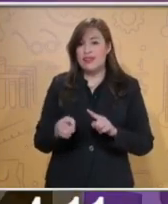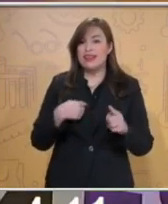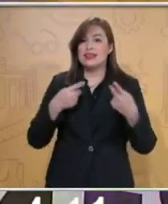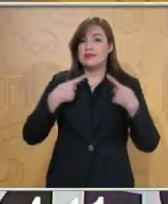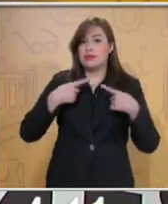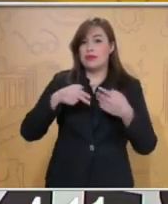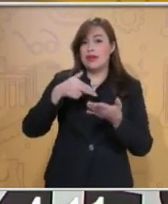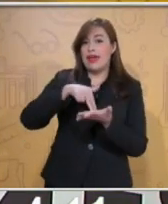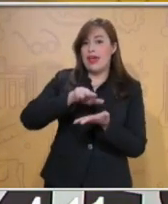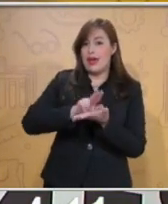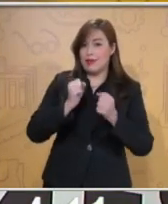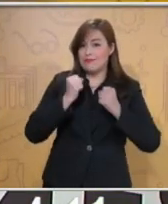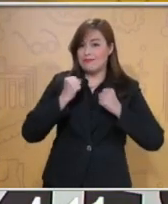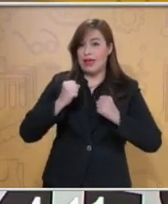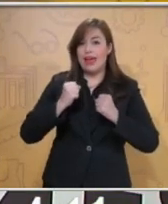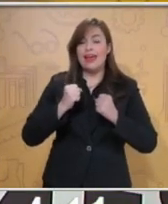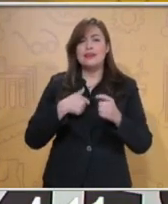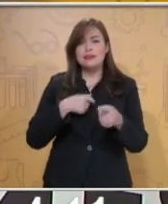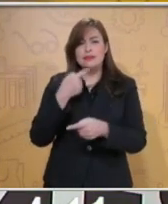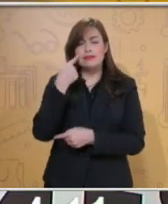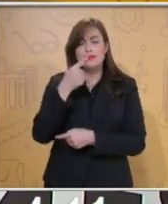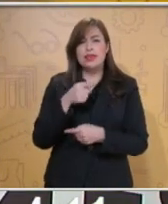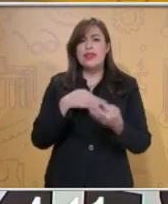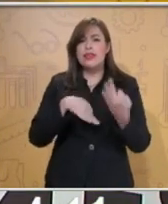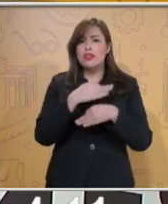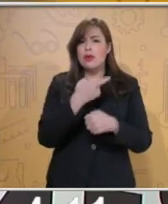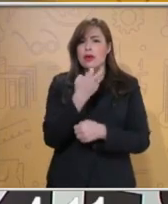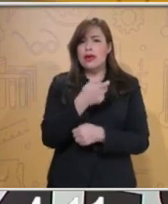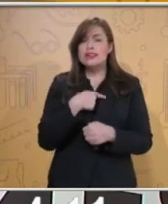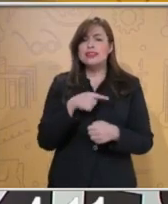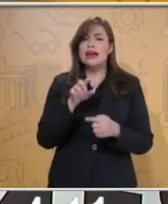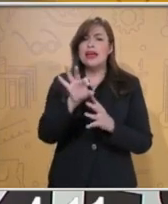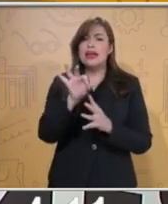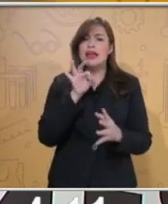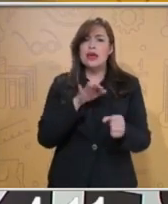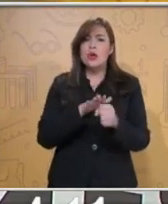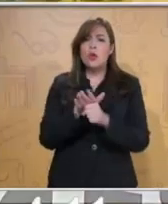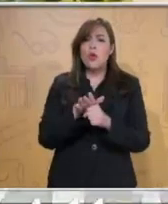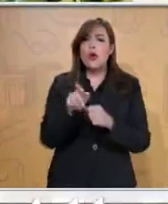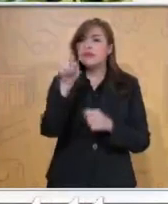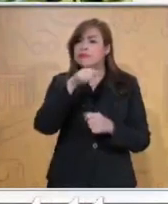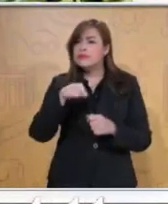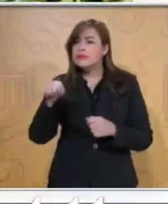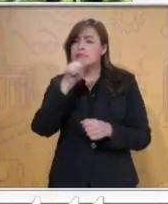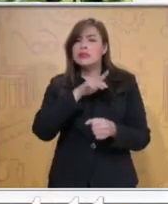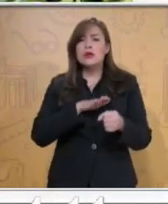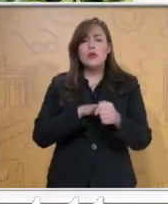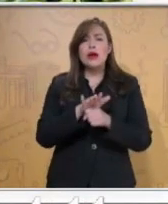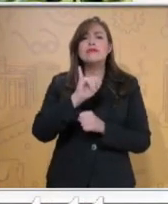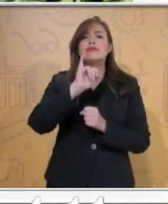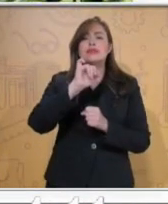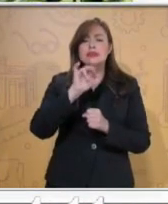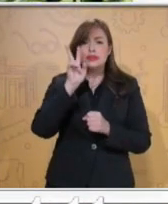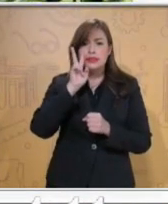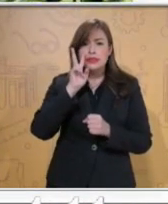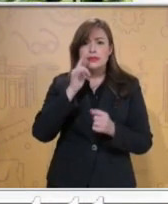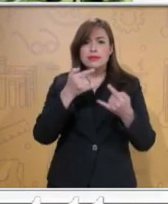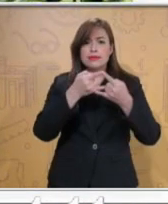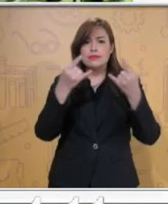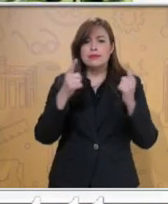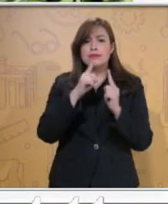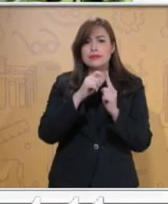the pictures, could you select which one belongs to a comic strip? What do you say about the first